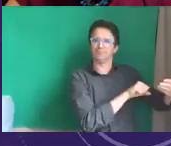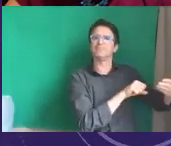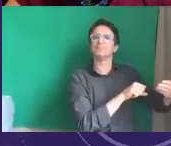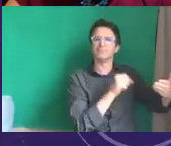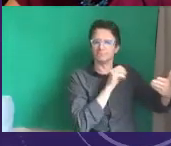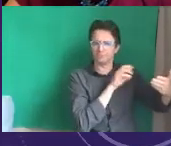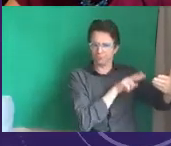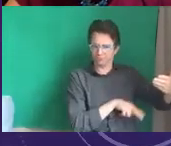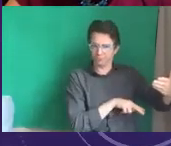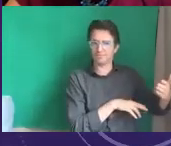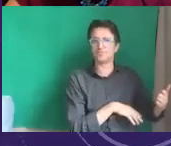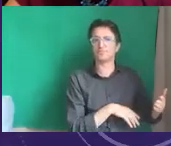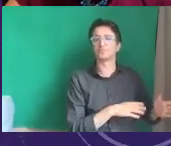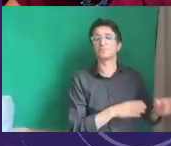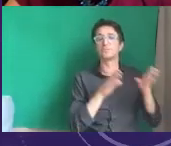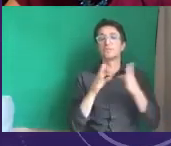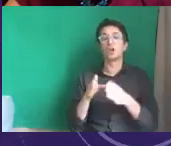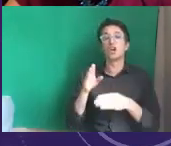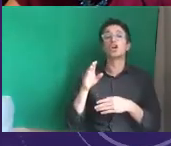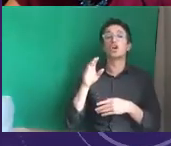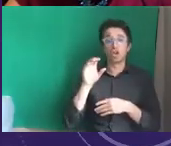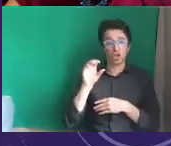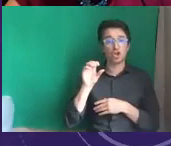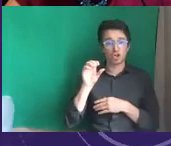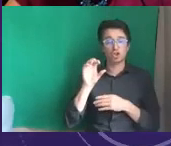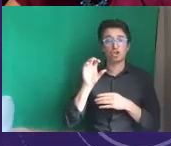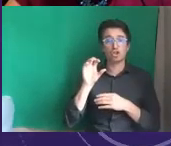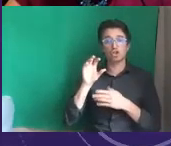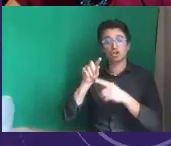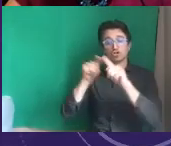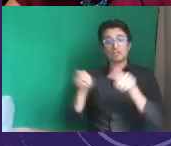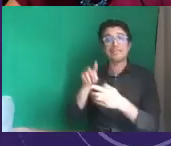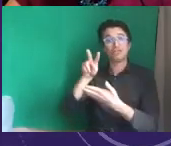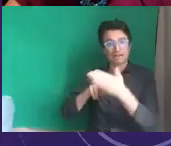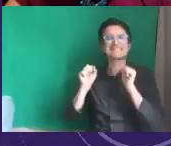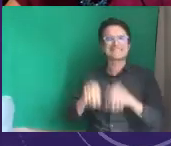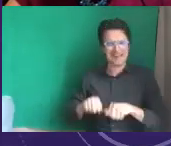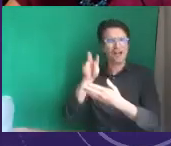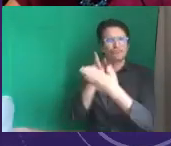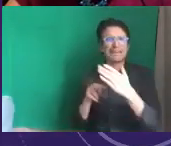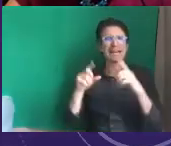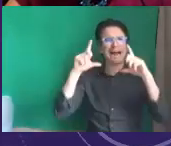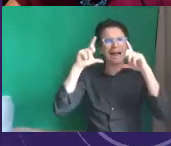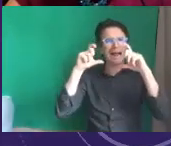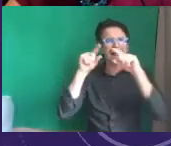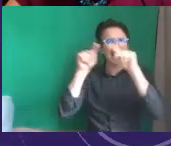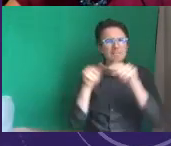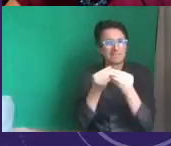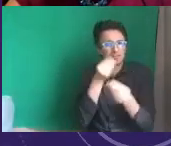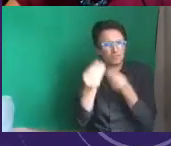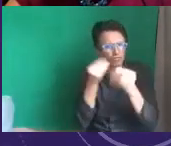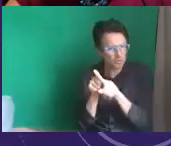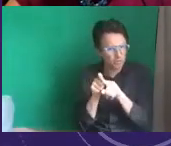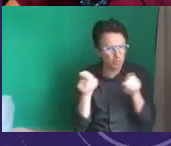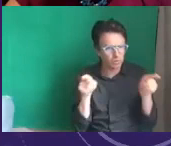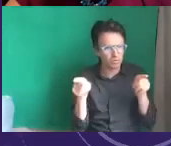that exact same language into the edit photo feature for alt text. And it's okay to do that, but just keep